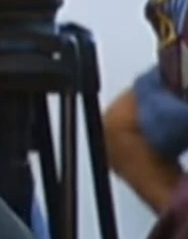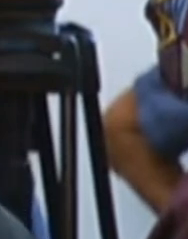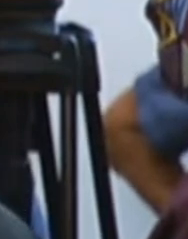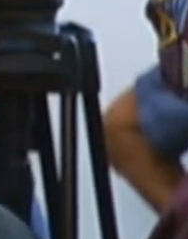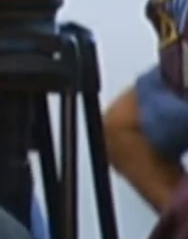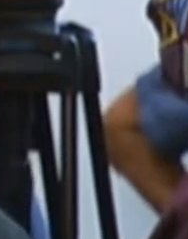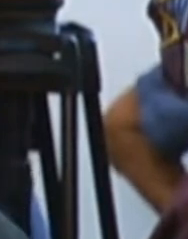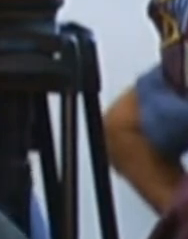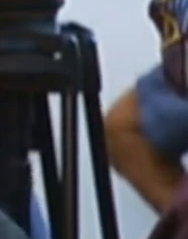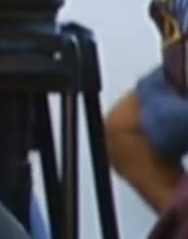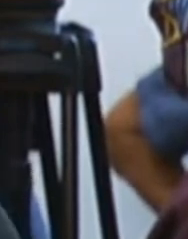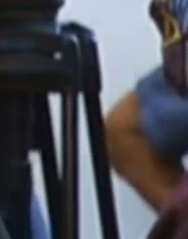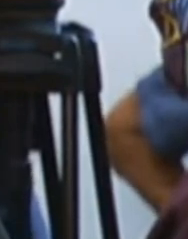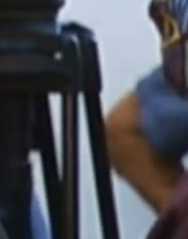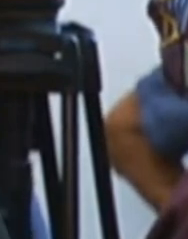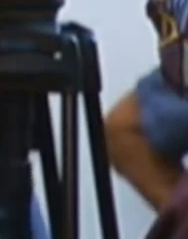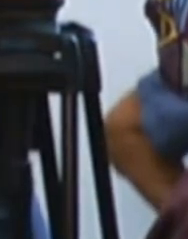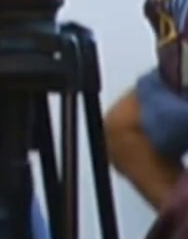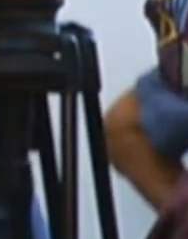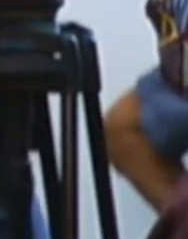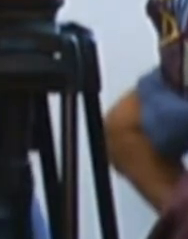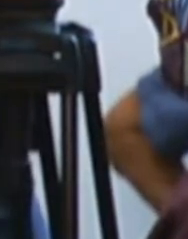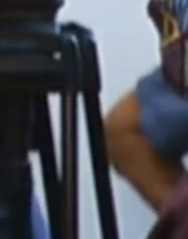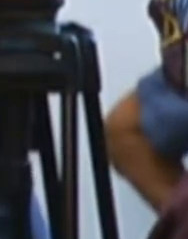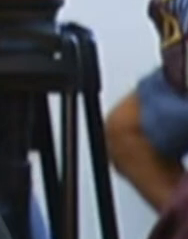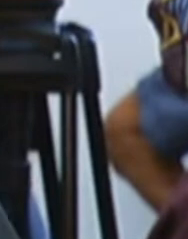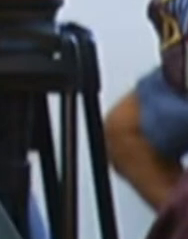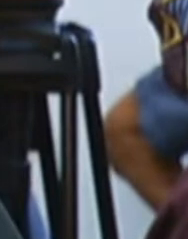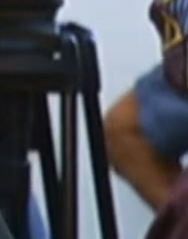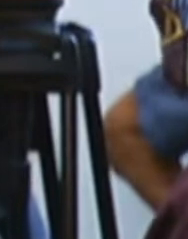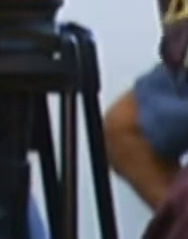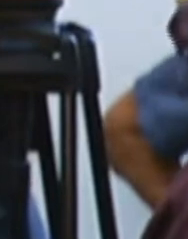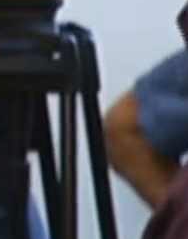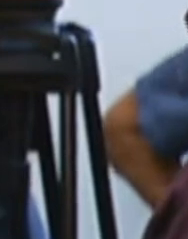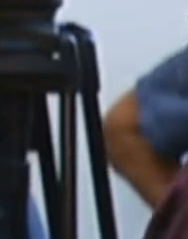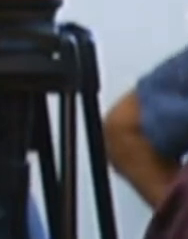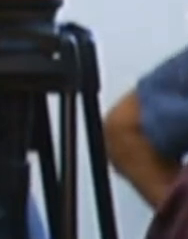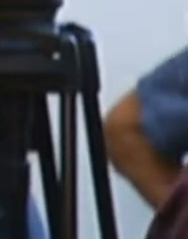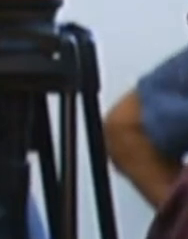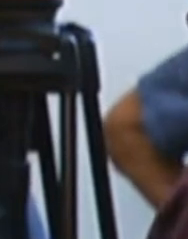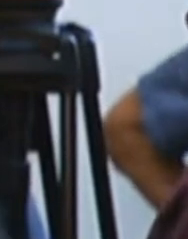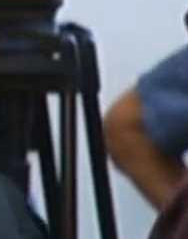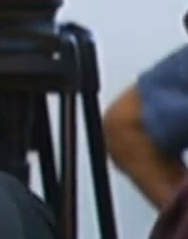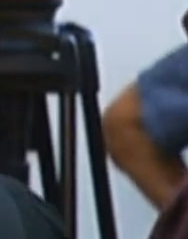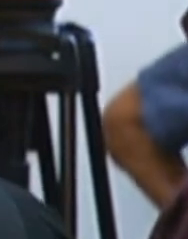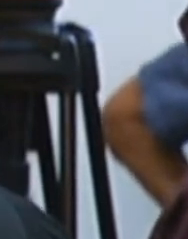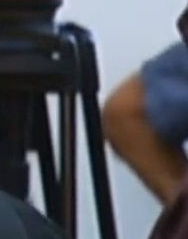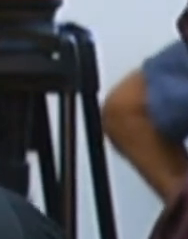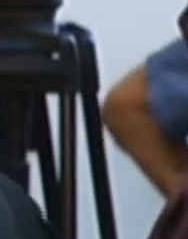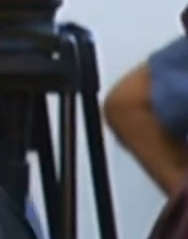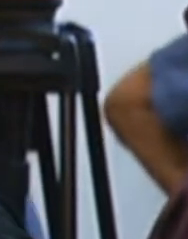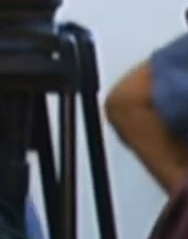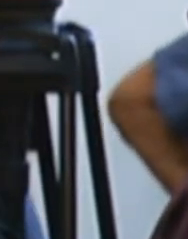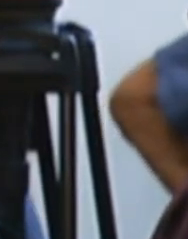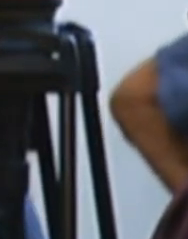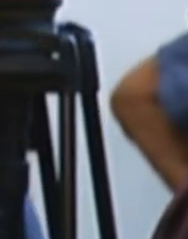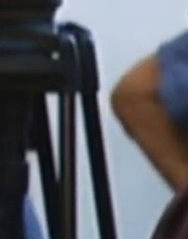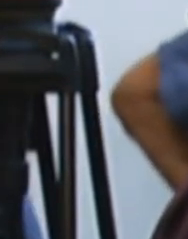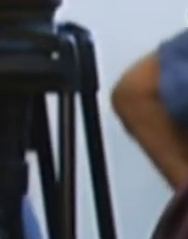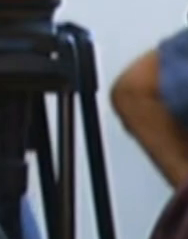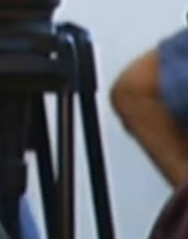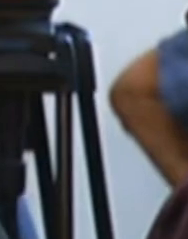They themselves failed, even if they were to take an hour, say, we discount them and say maybe if we take them